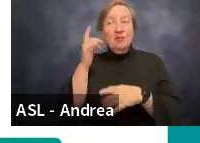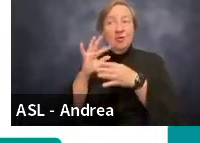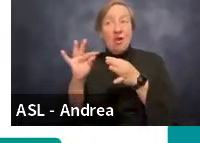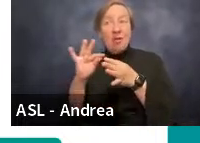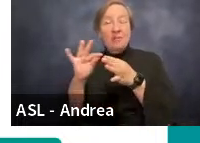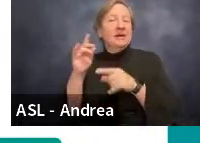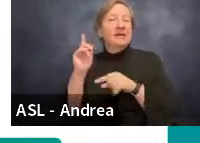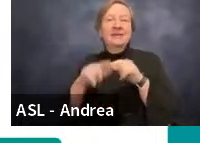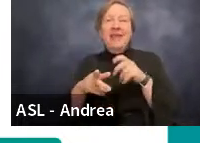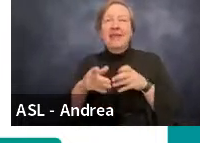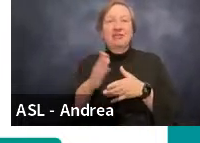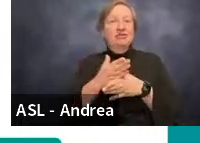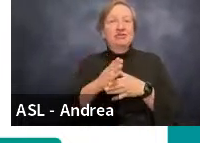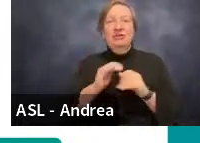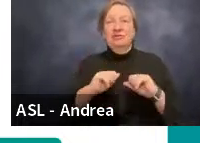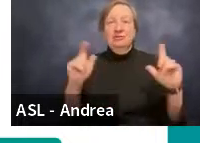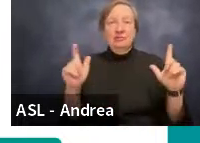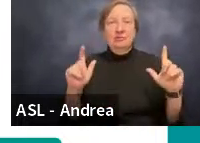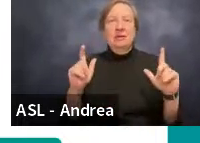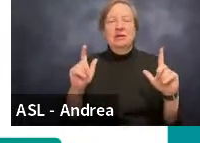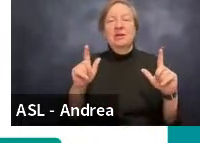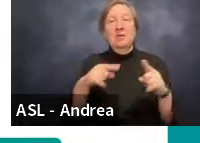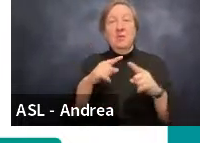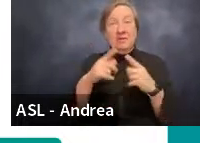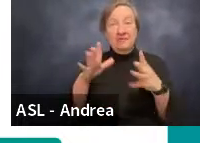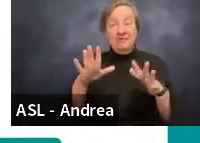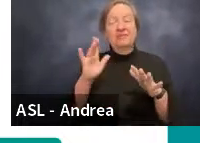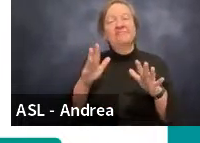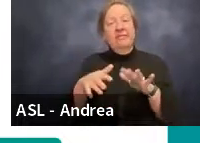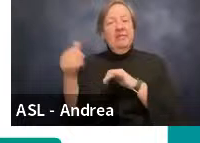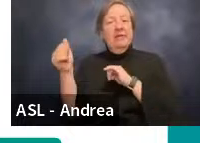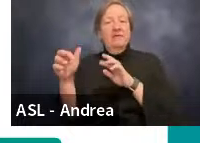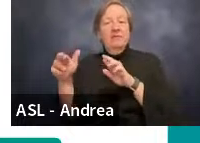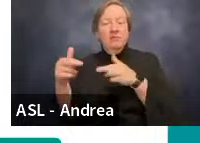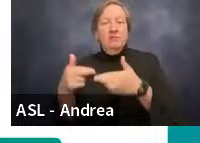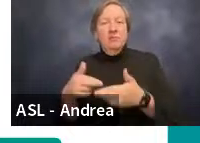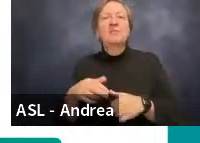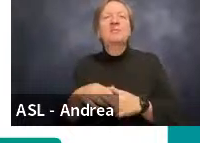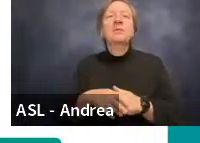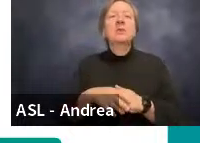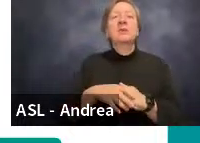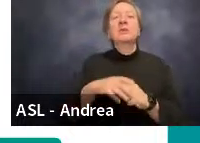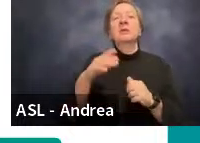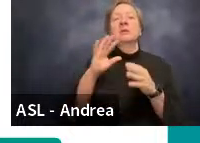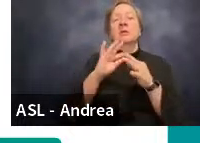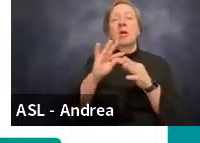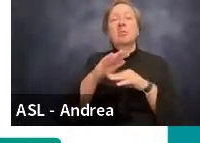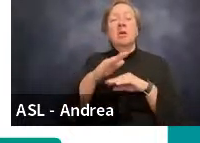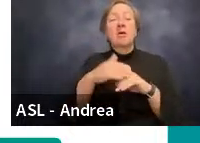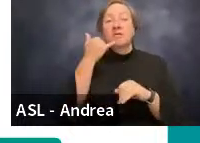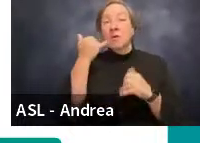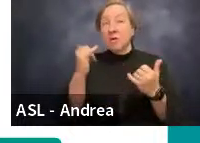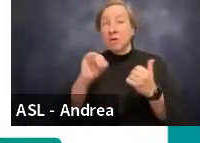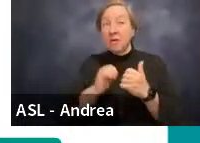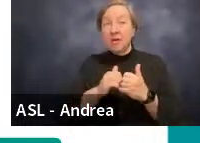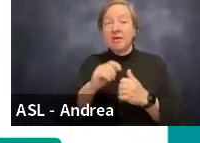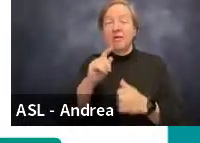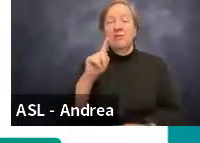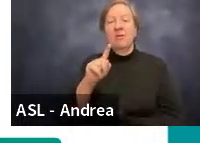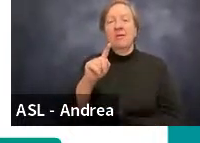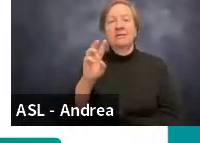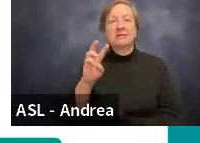be removed from the room once the public comment period concludes. Comment by phone, you may dial